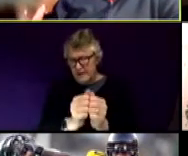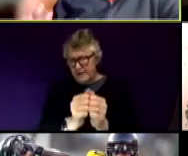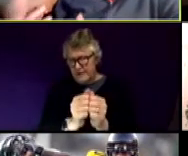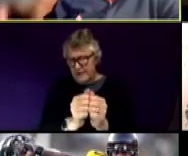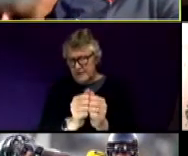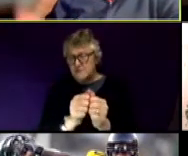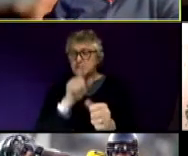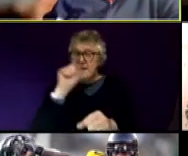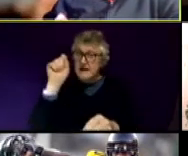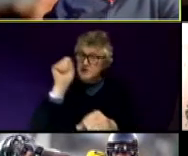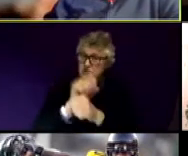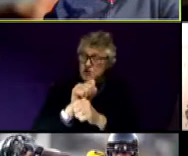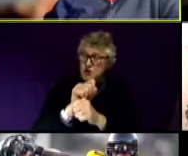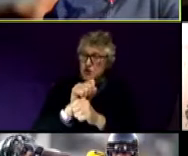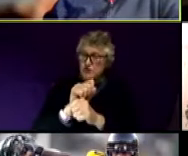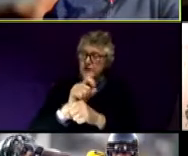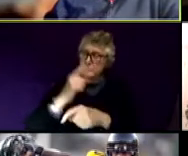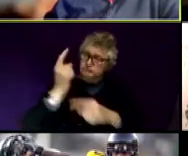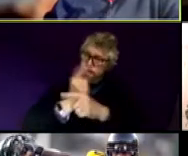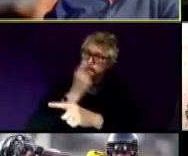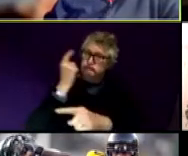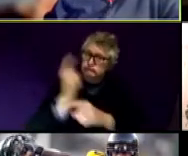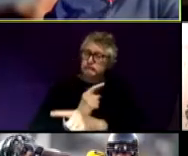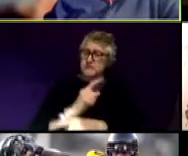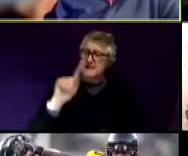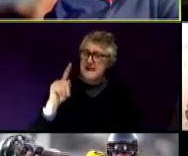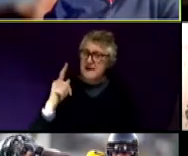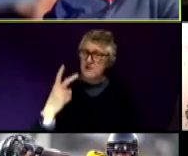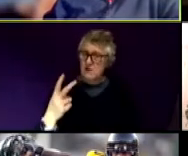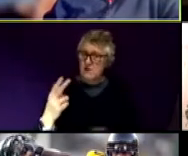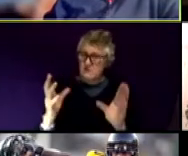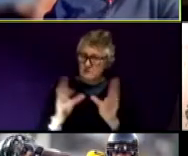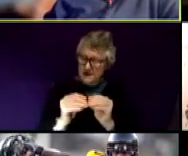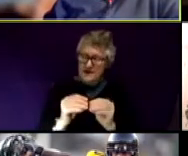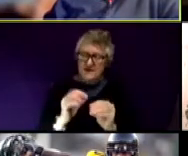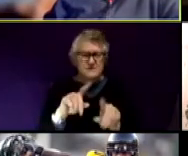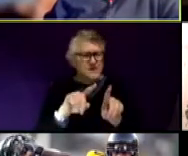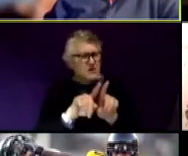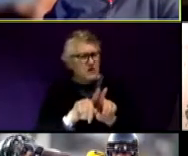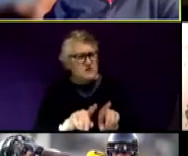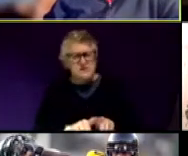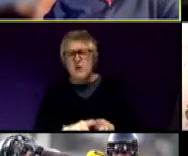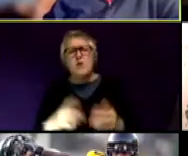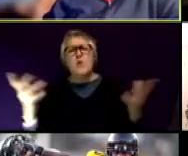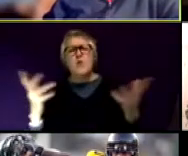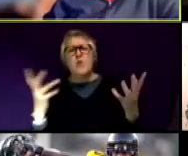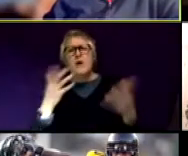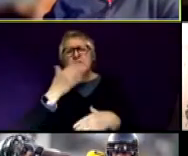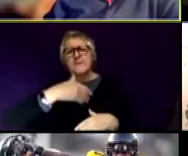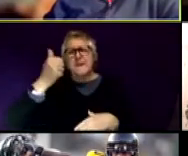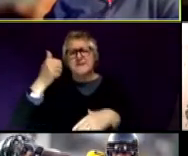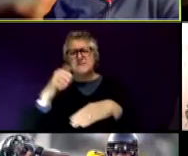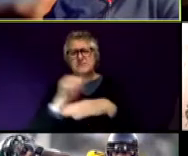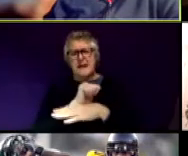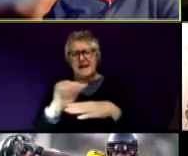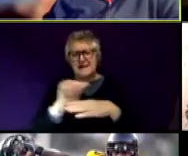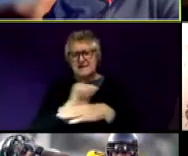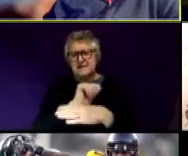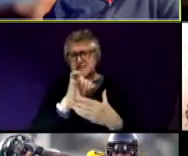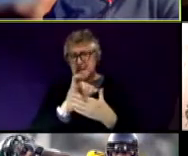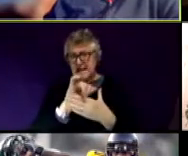is everyone's input? And I also want to recommend, you know, what are the best practices that have been